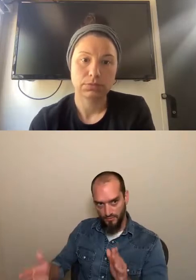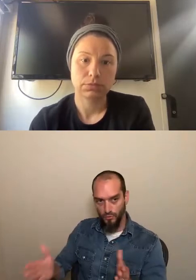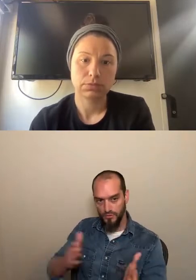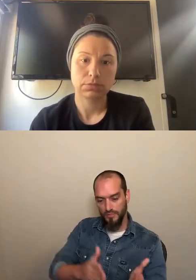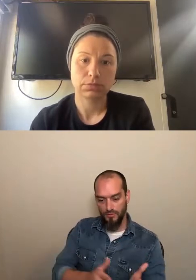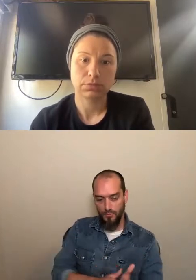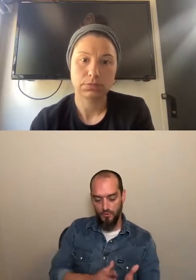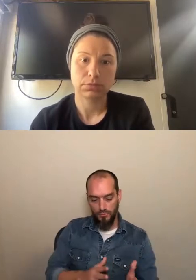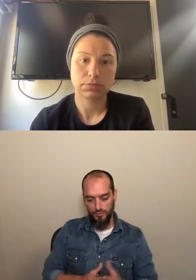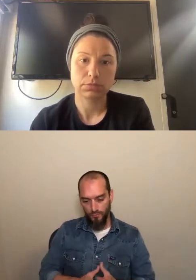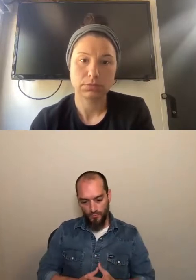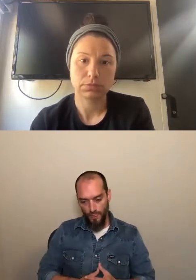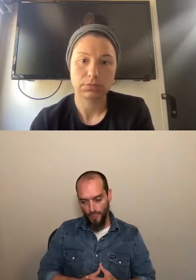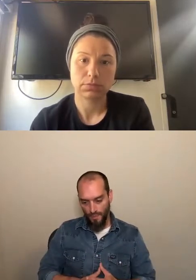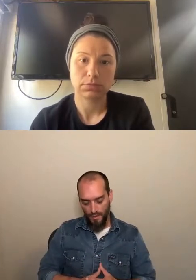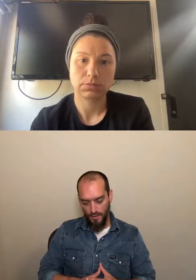that, of course, lead to mold,